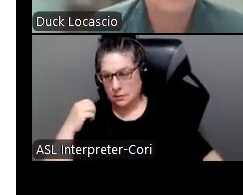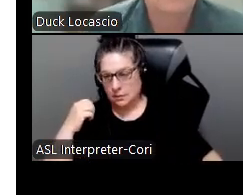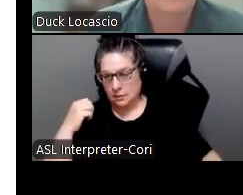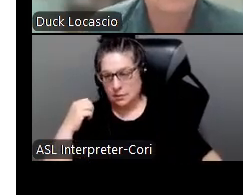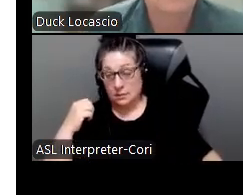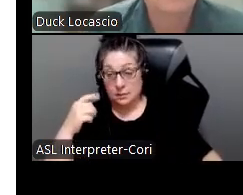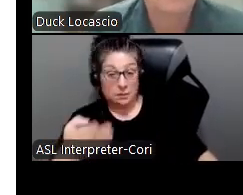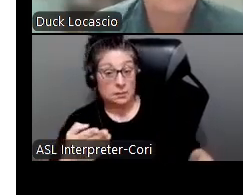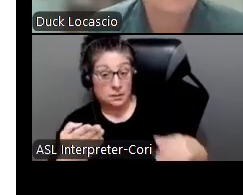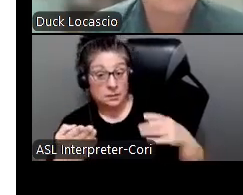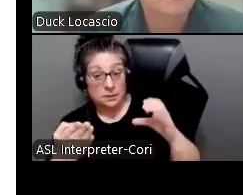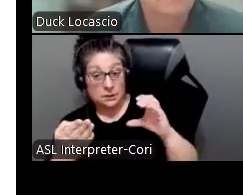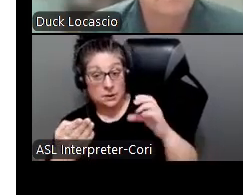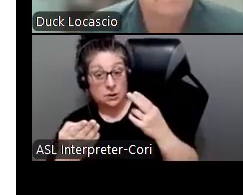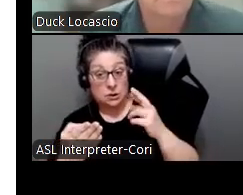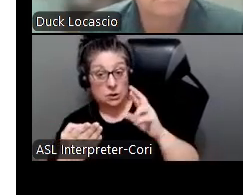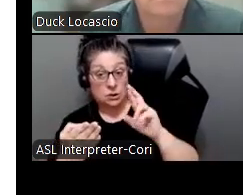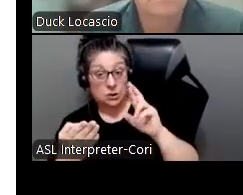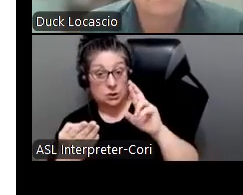Christie?